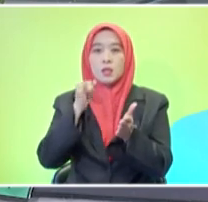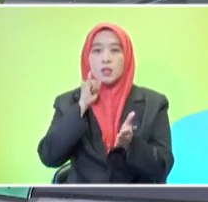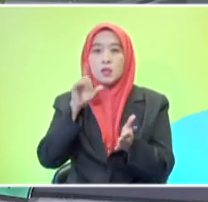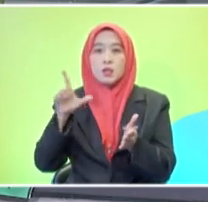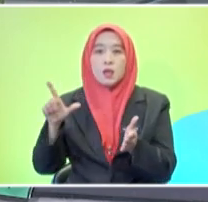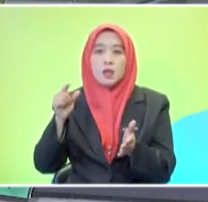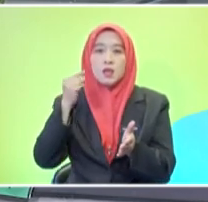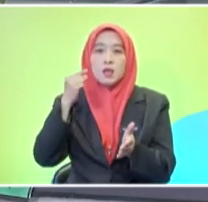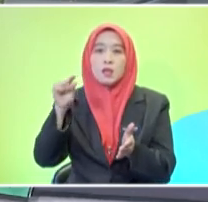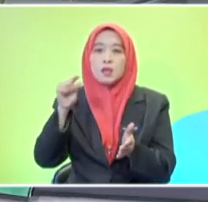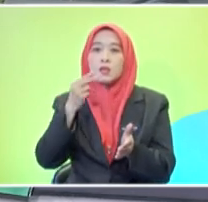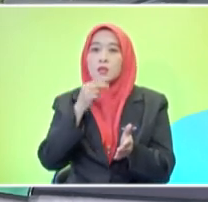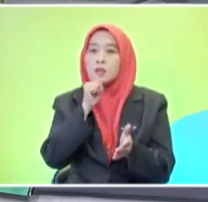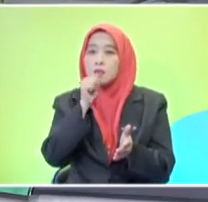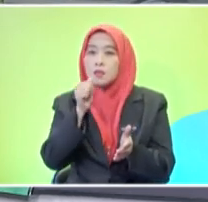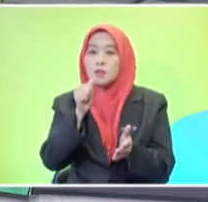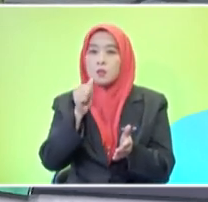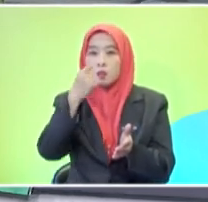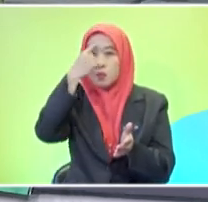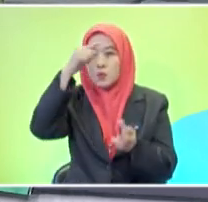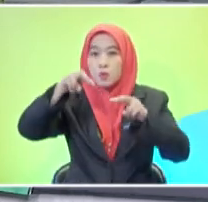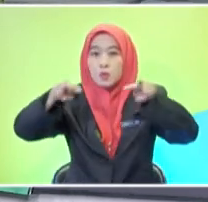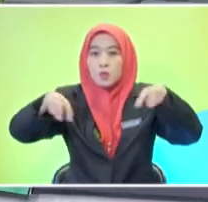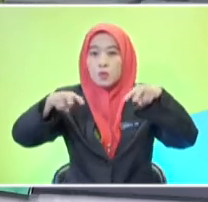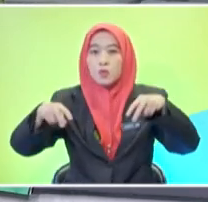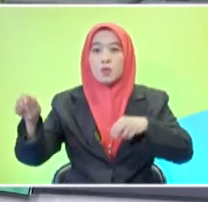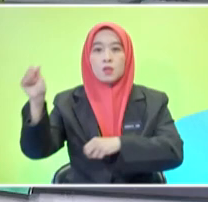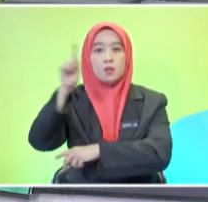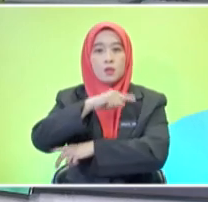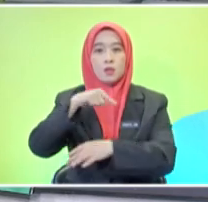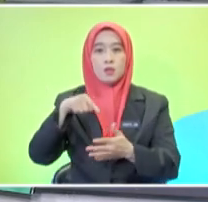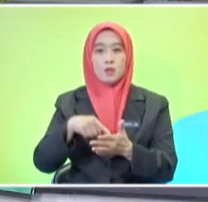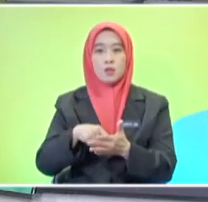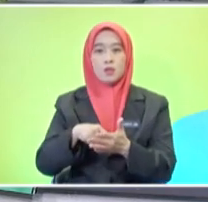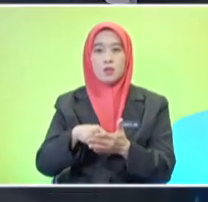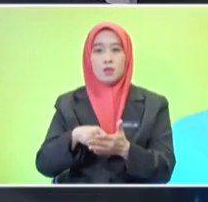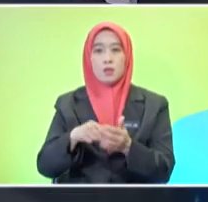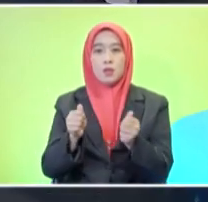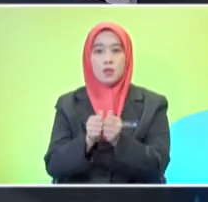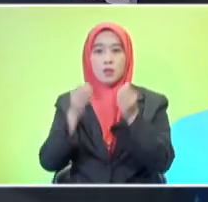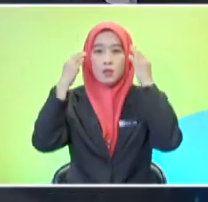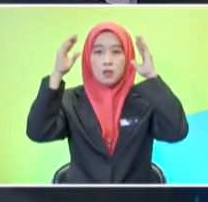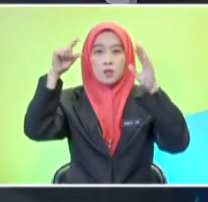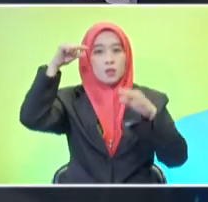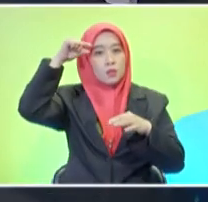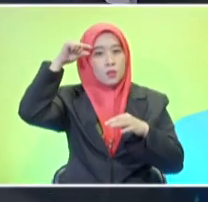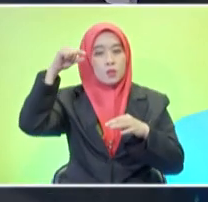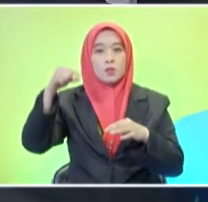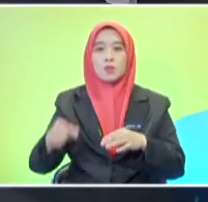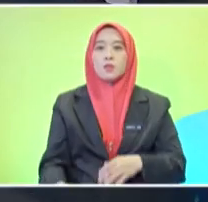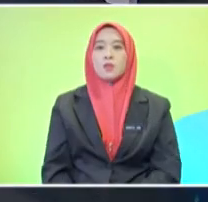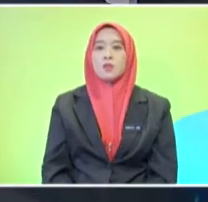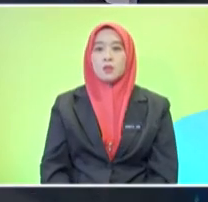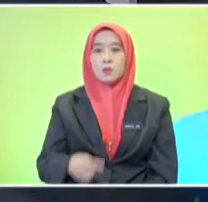that we're using as part of our experiment for today's lesson with Mr. Q. Mr. Q, today our topic is Science DLP, and for